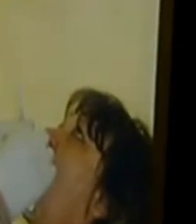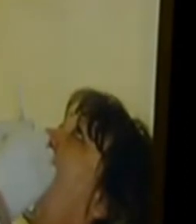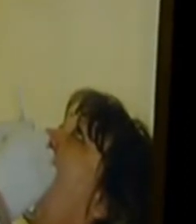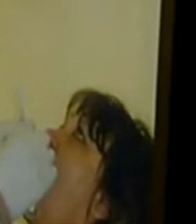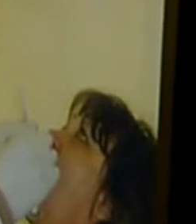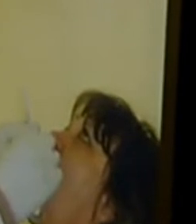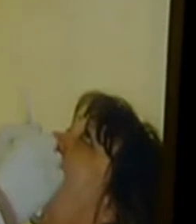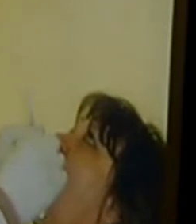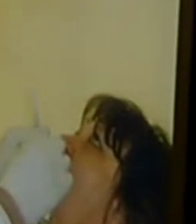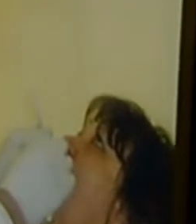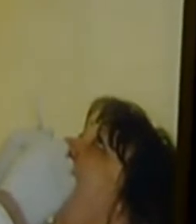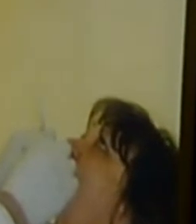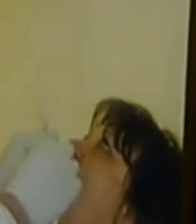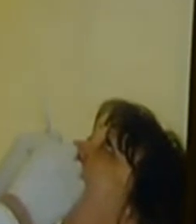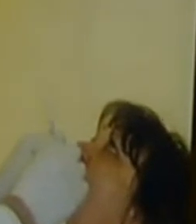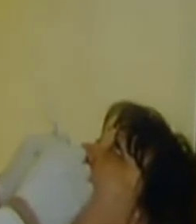have private